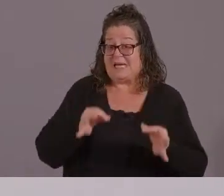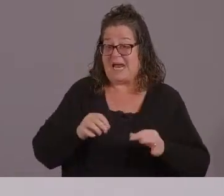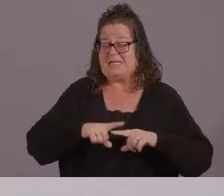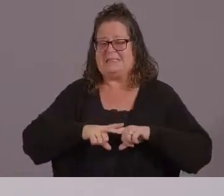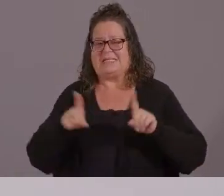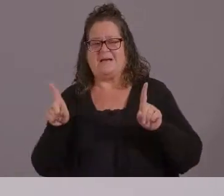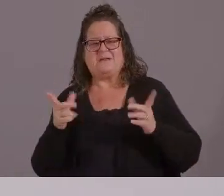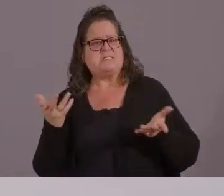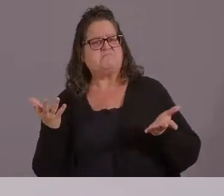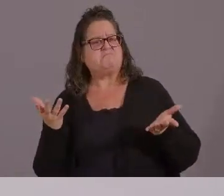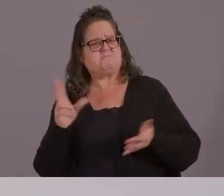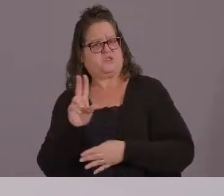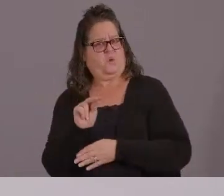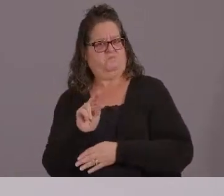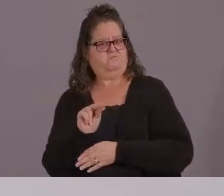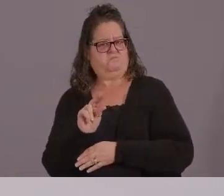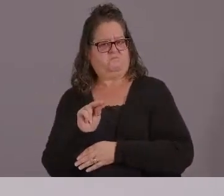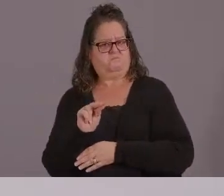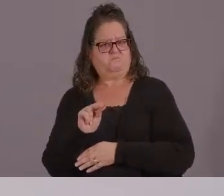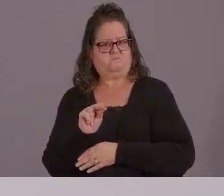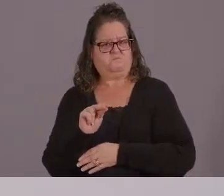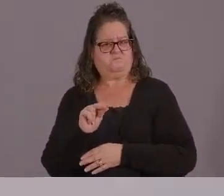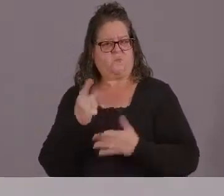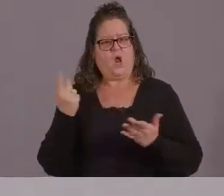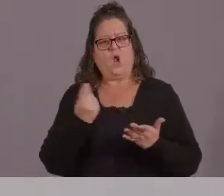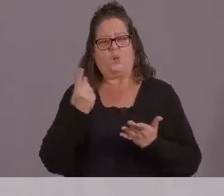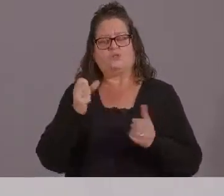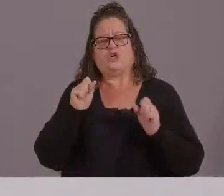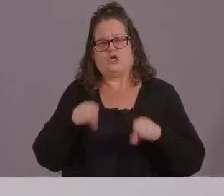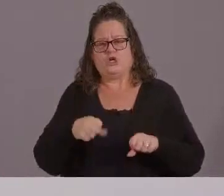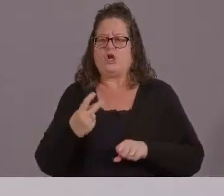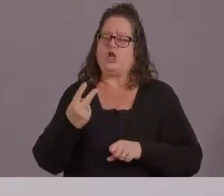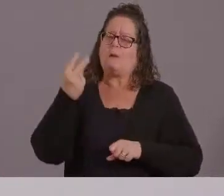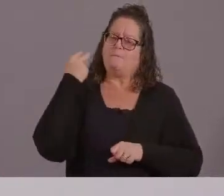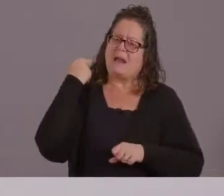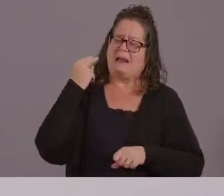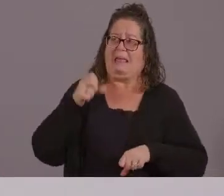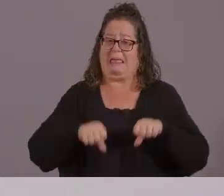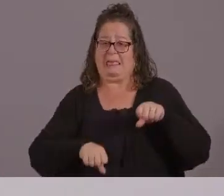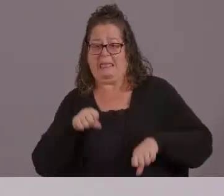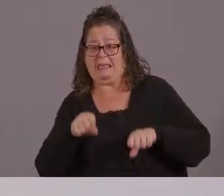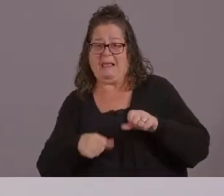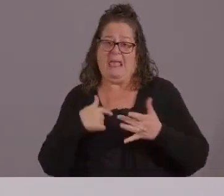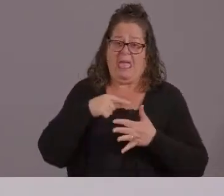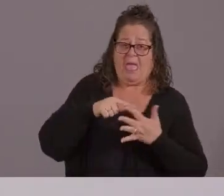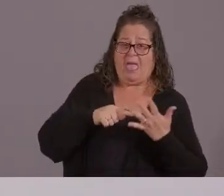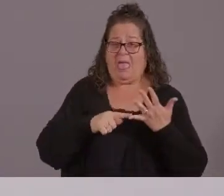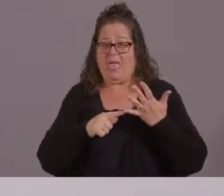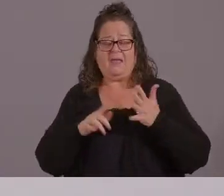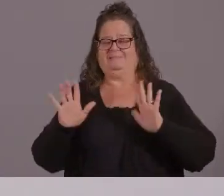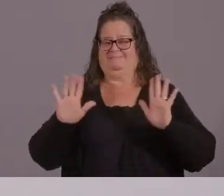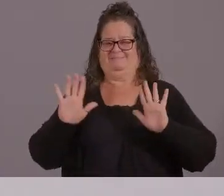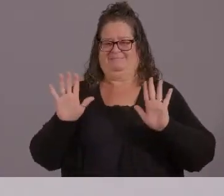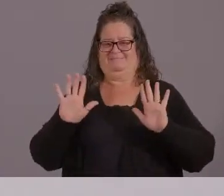to determine if you should have made a different decision. But I don't know that we would have made different decisions looking back.